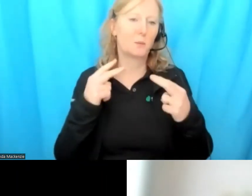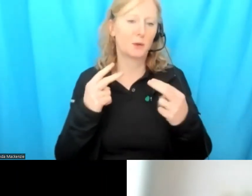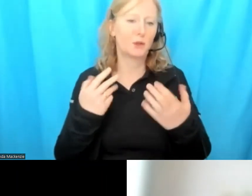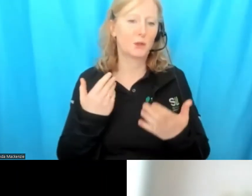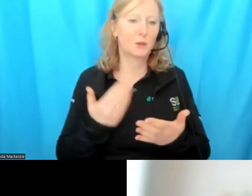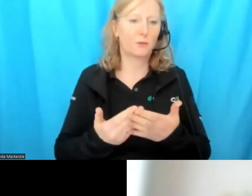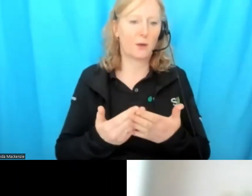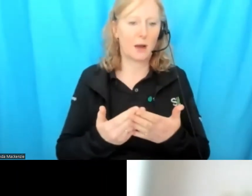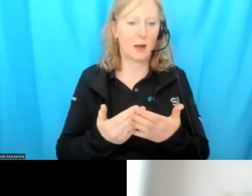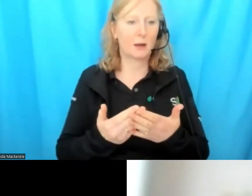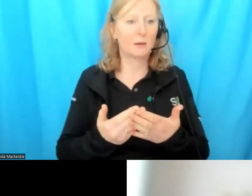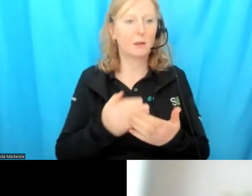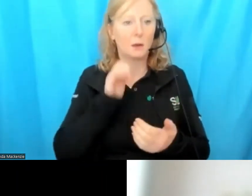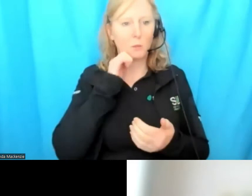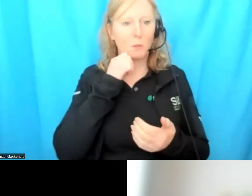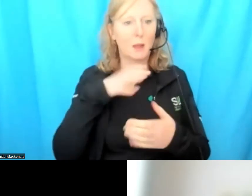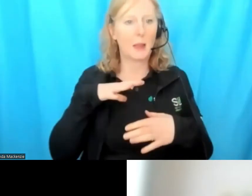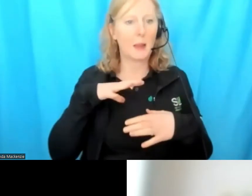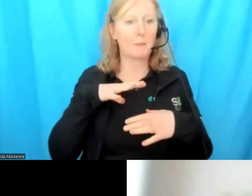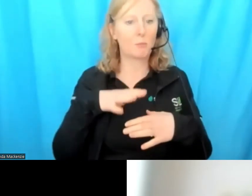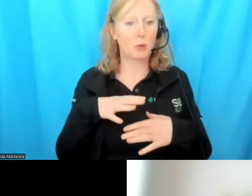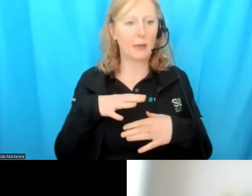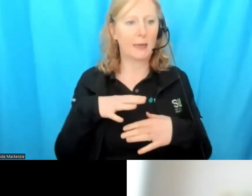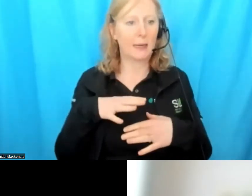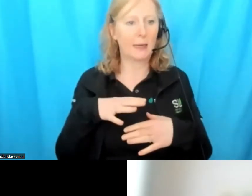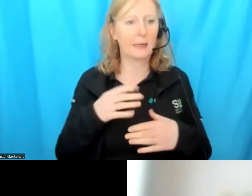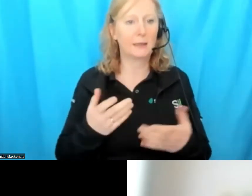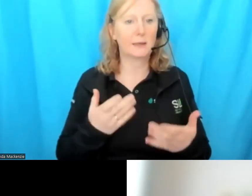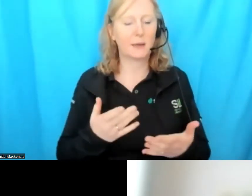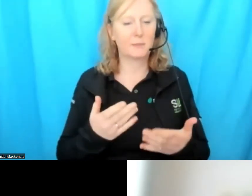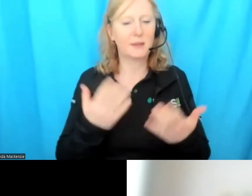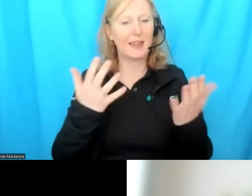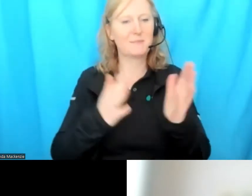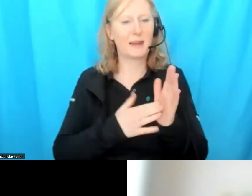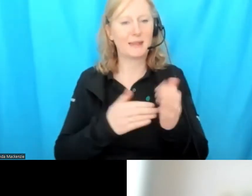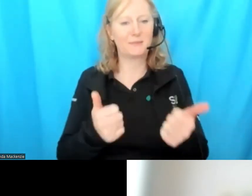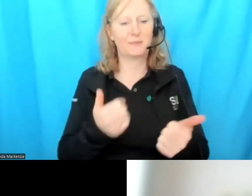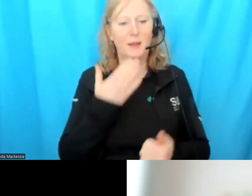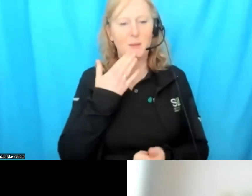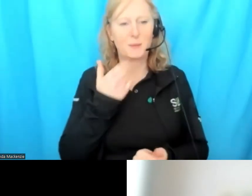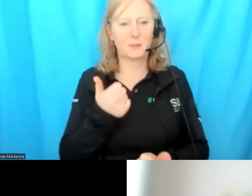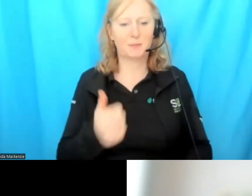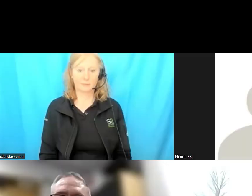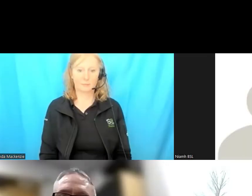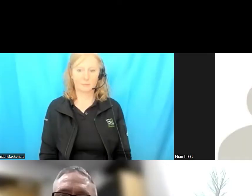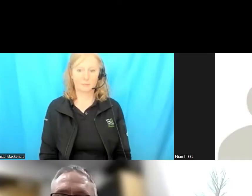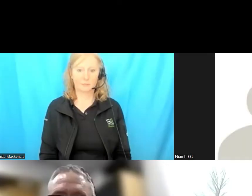you in just a moment and we'll get through some of these questions. So see you in 10. Thanks everyone.